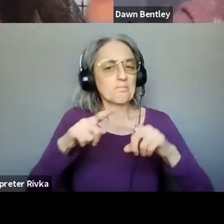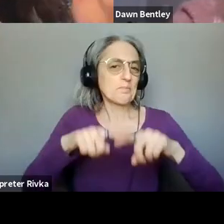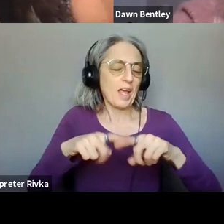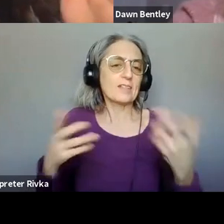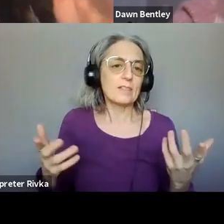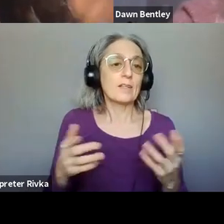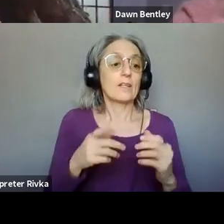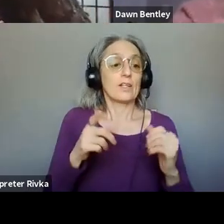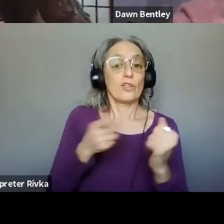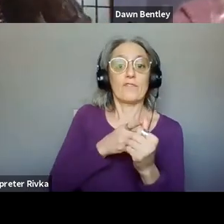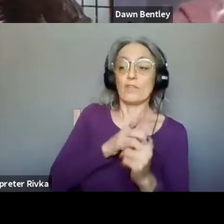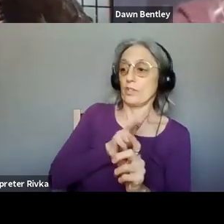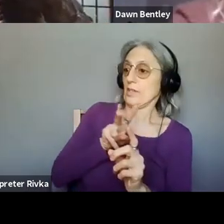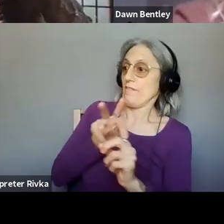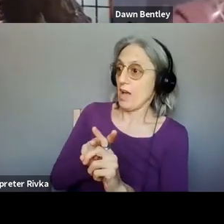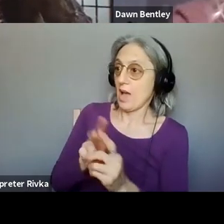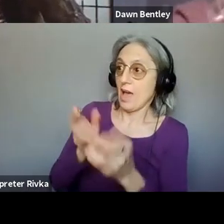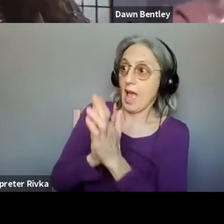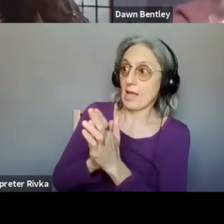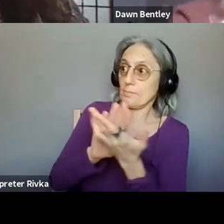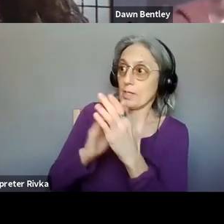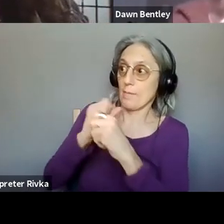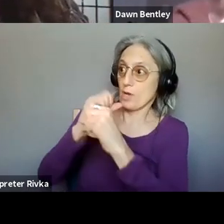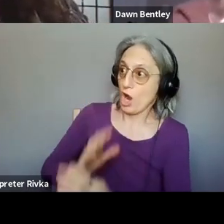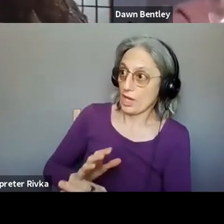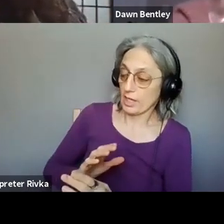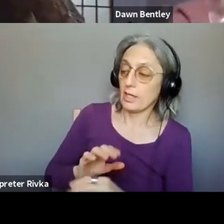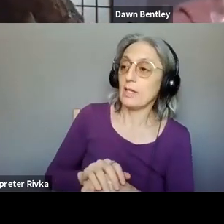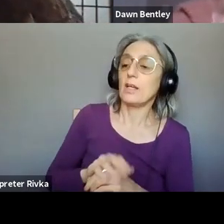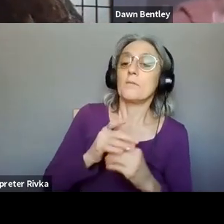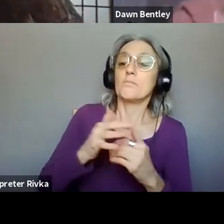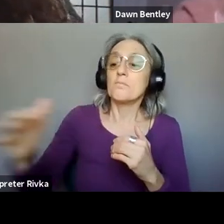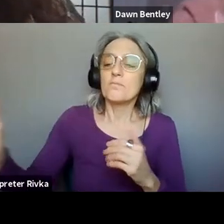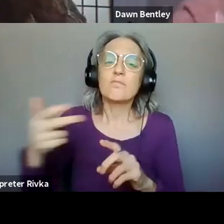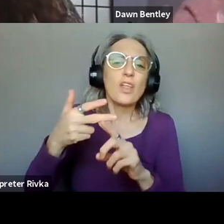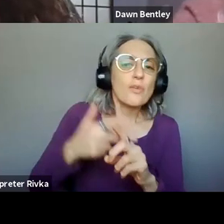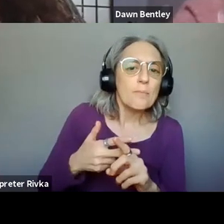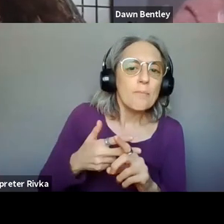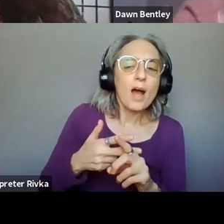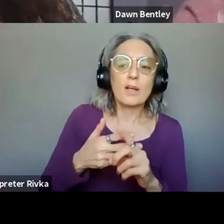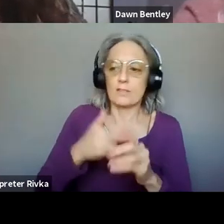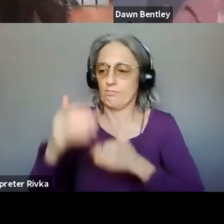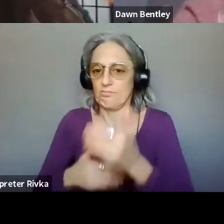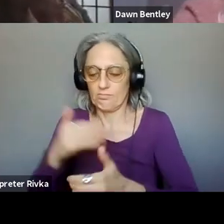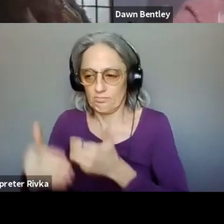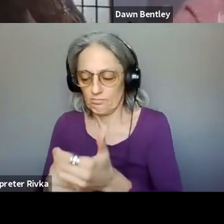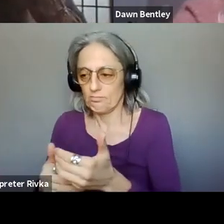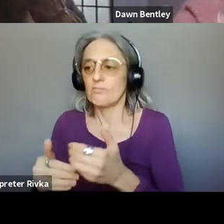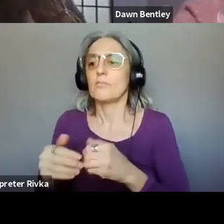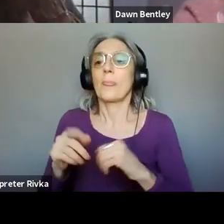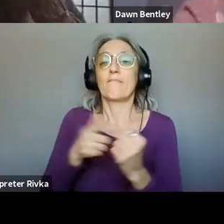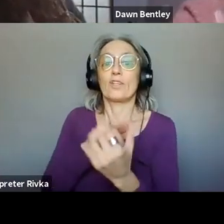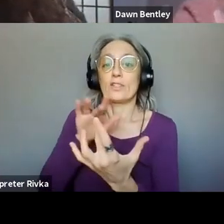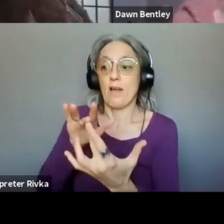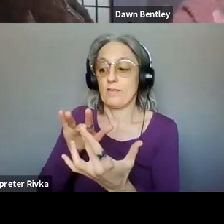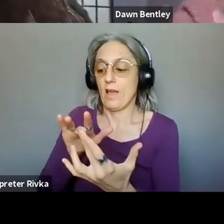at about 3 weeks to a month to see the visit from the court visitor and get that first contact. And then once you have